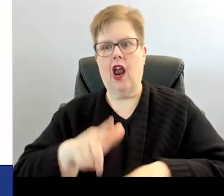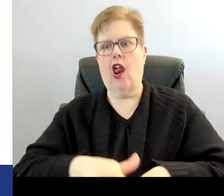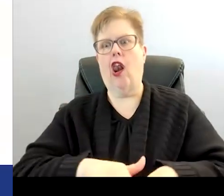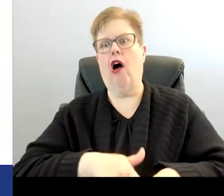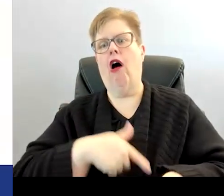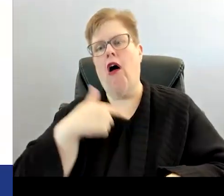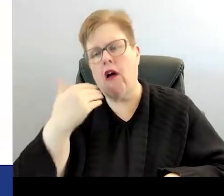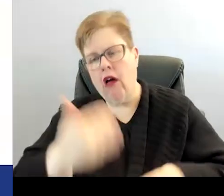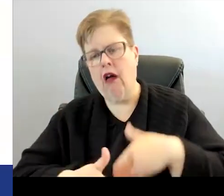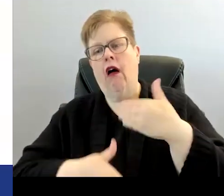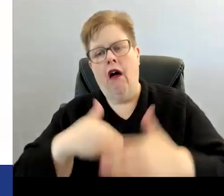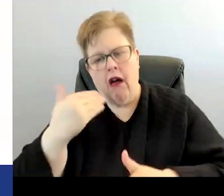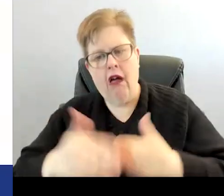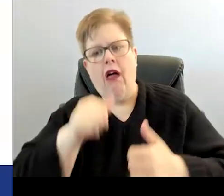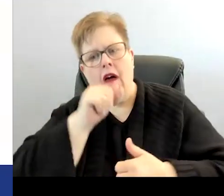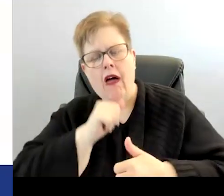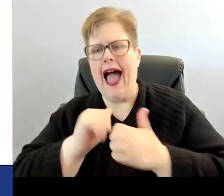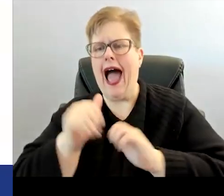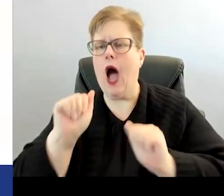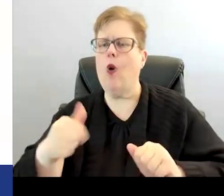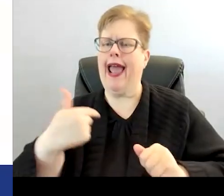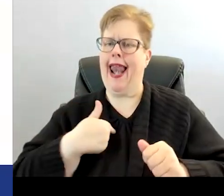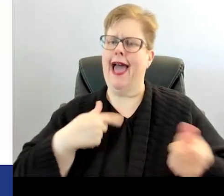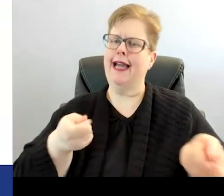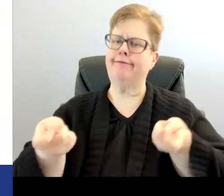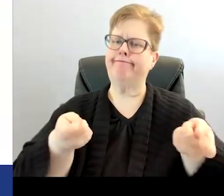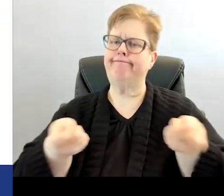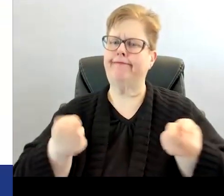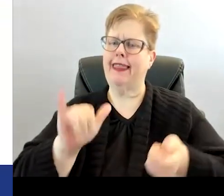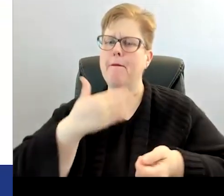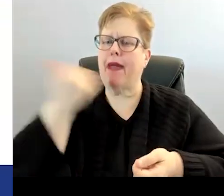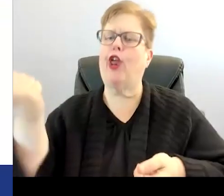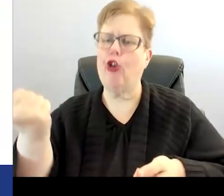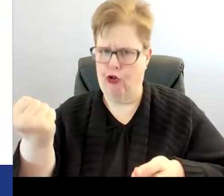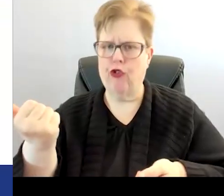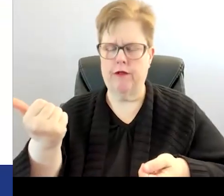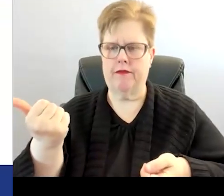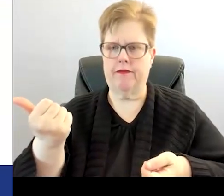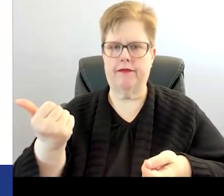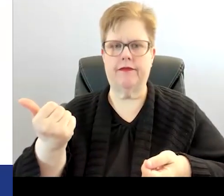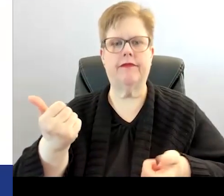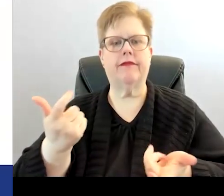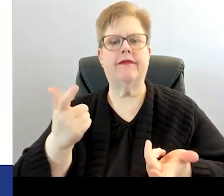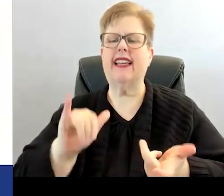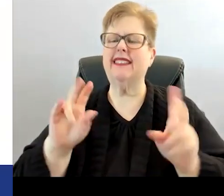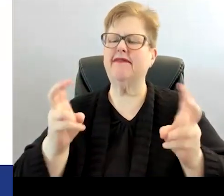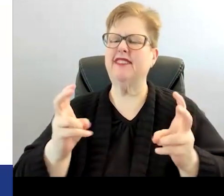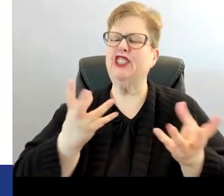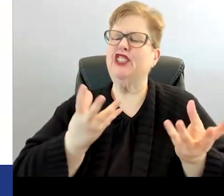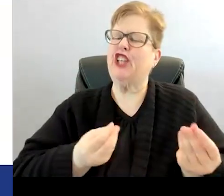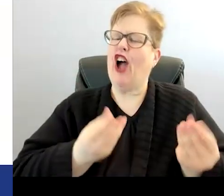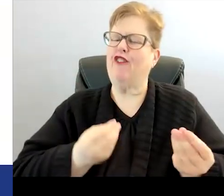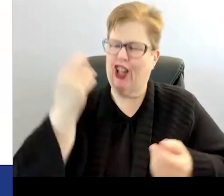slog? Well, what are things that I can do to help mitigate that? Those are awesome kind of soft